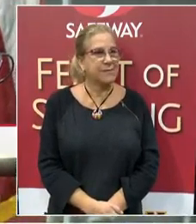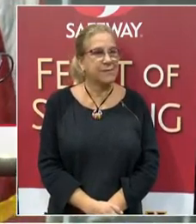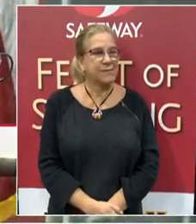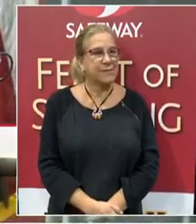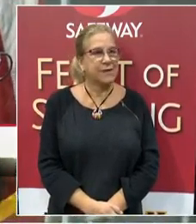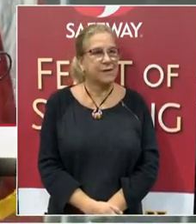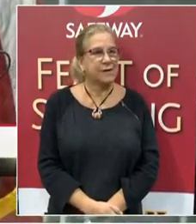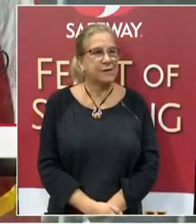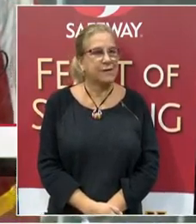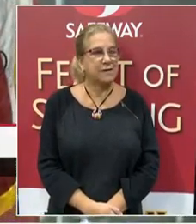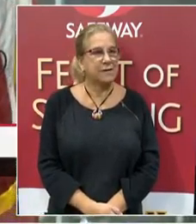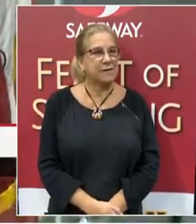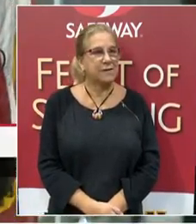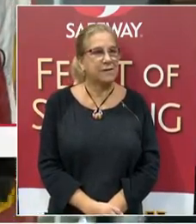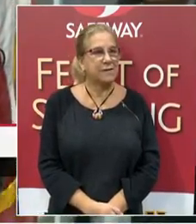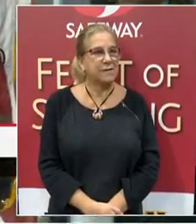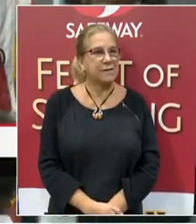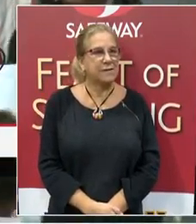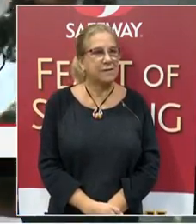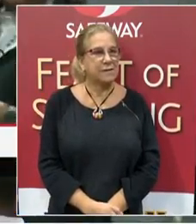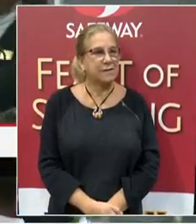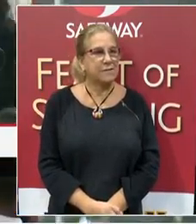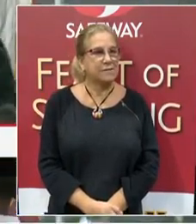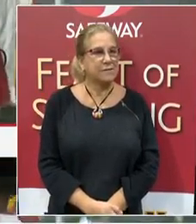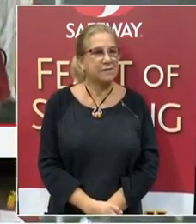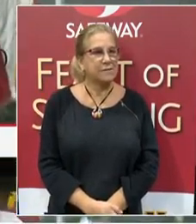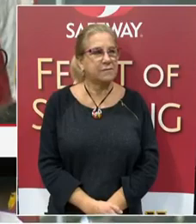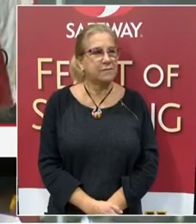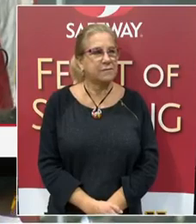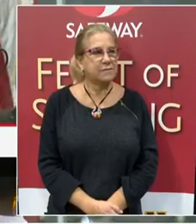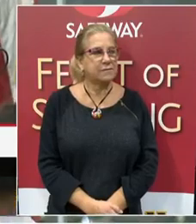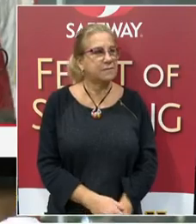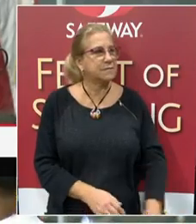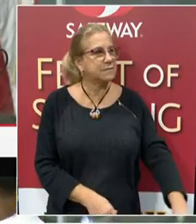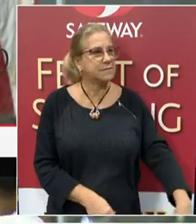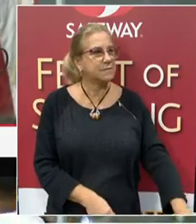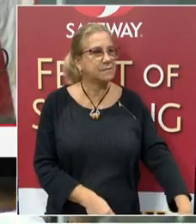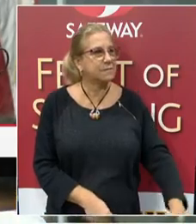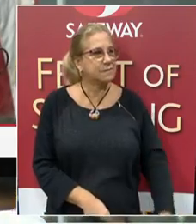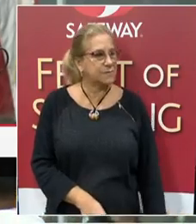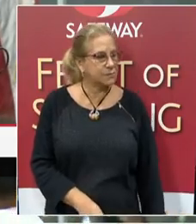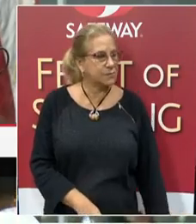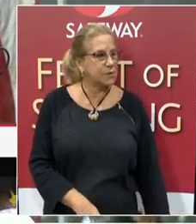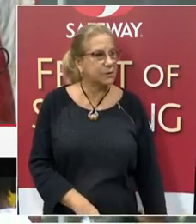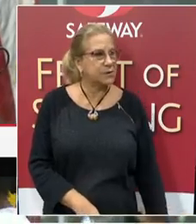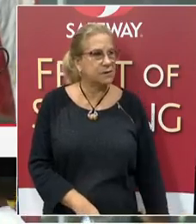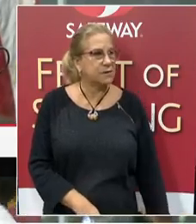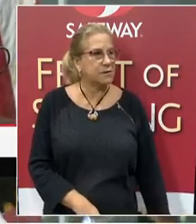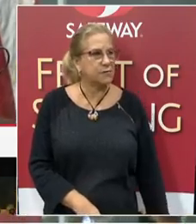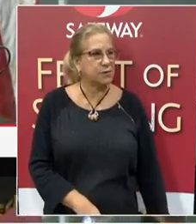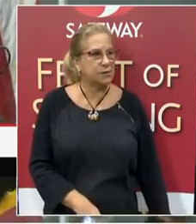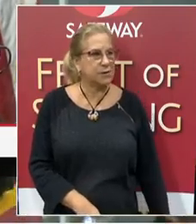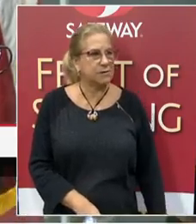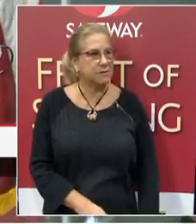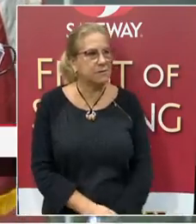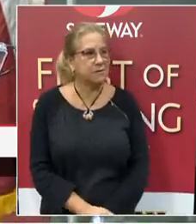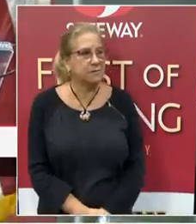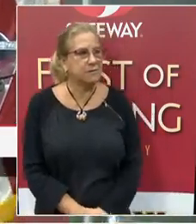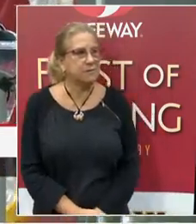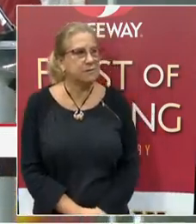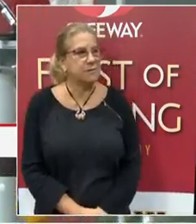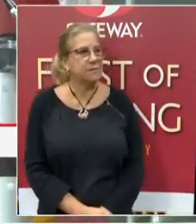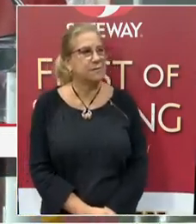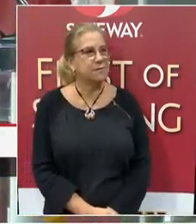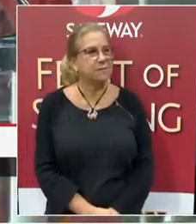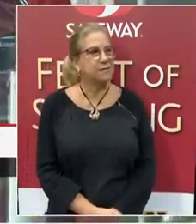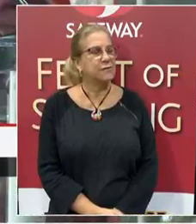She's right there. I think she's coming up right now. Okay. Here she is. Go ahead. Hey, Jermaine. Hey.